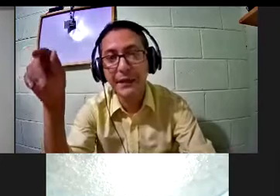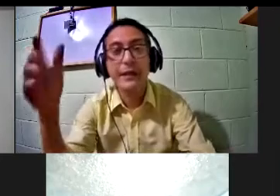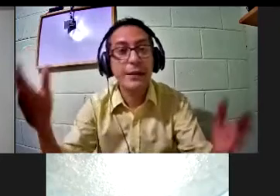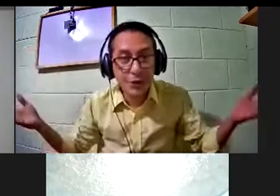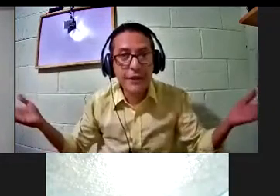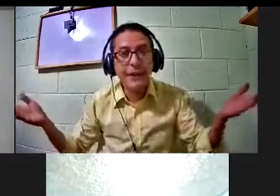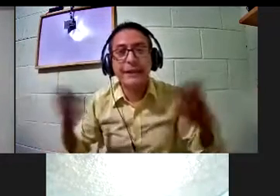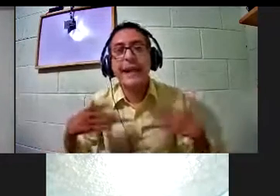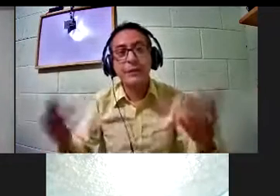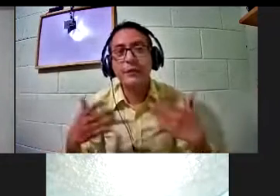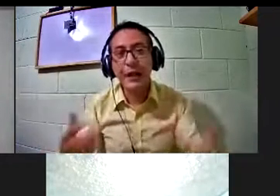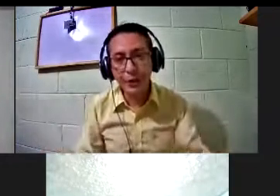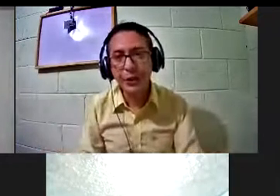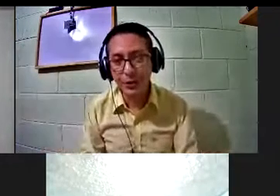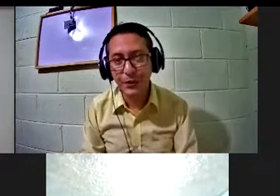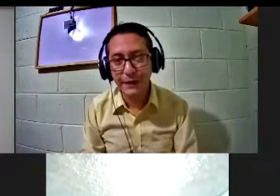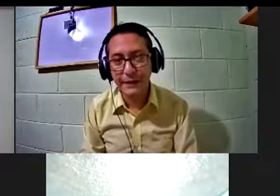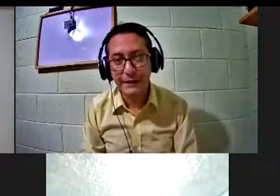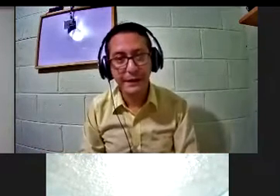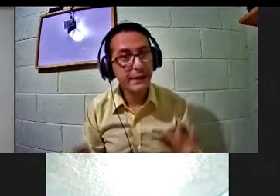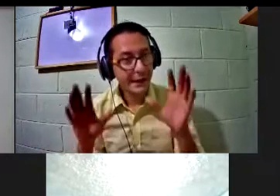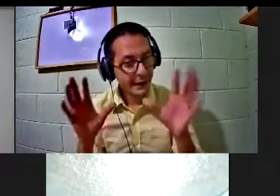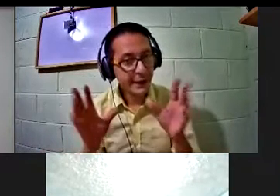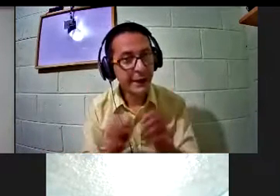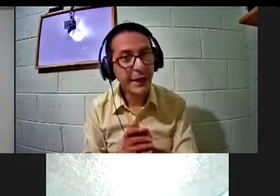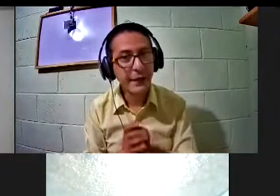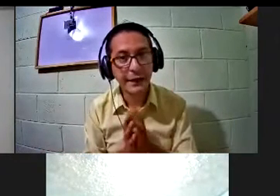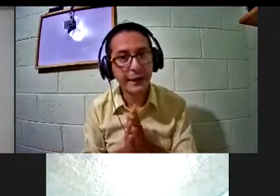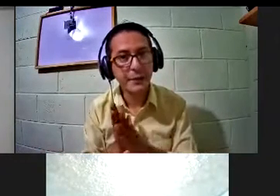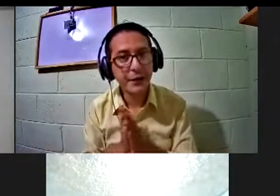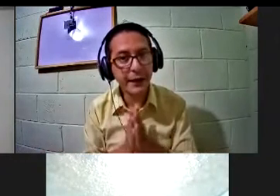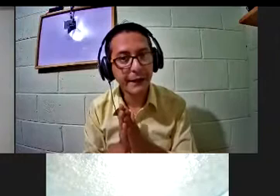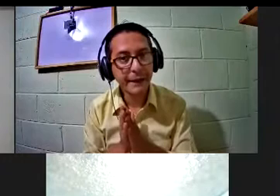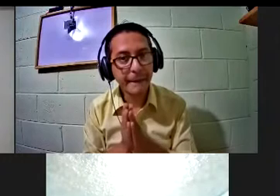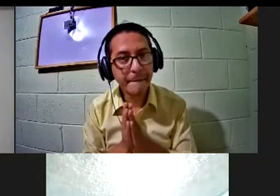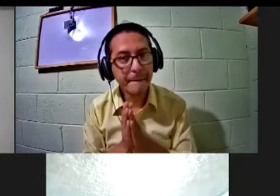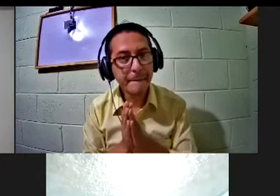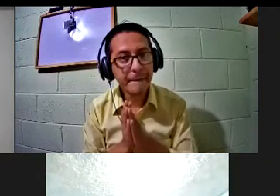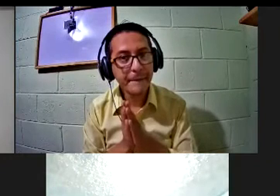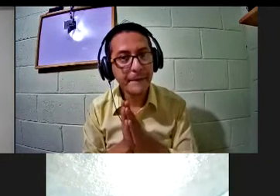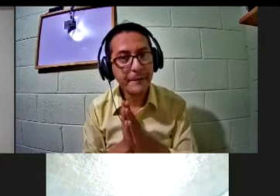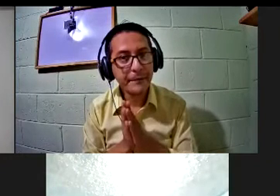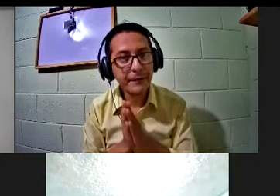during the week. You see, that's what we are going to do, guys. Is it clear now? ¿Entendemos ahora la actividad?